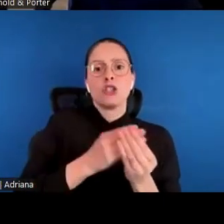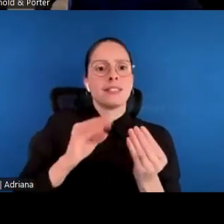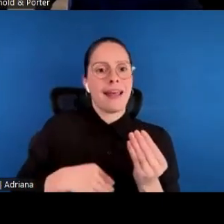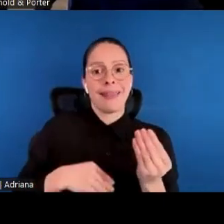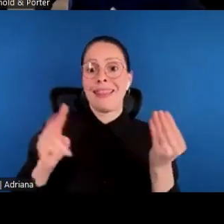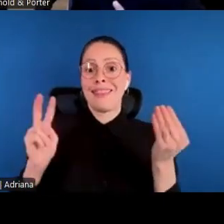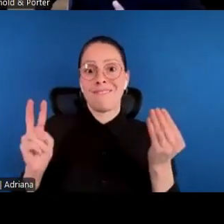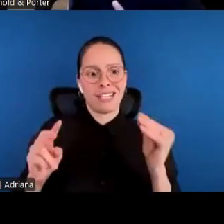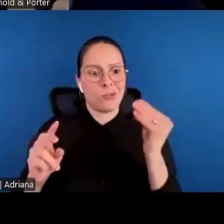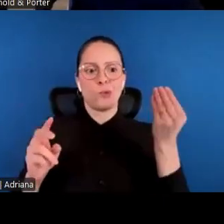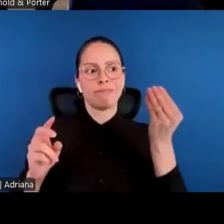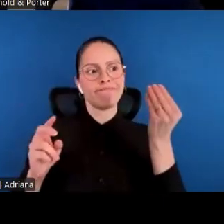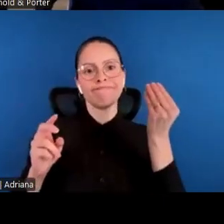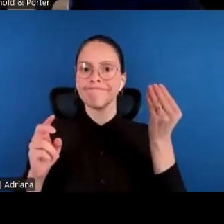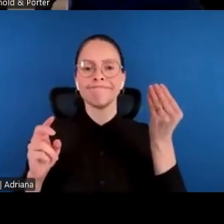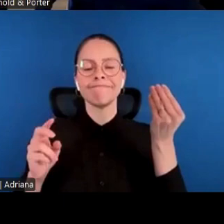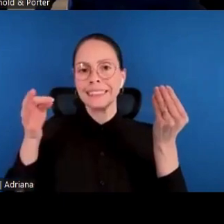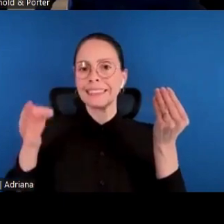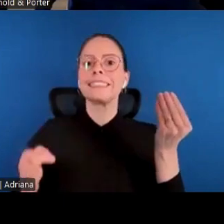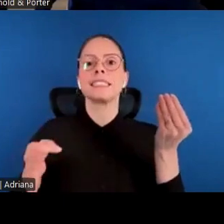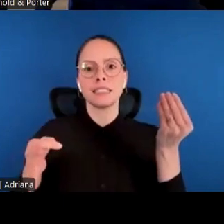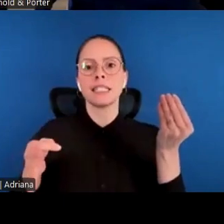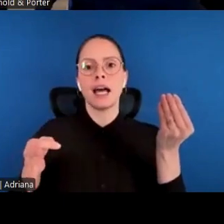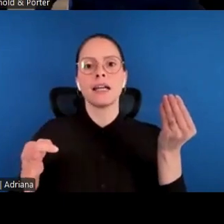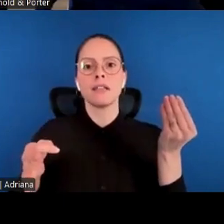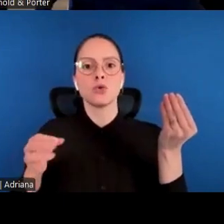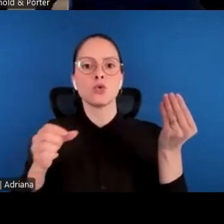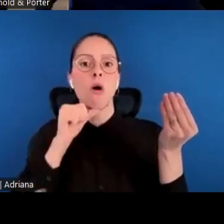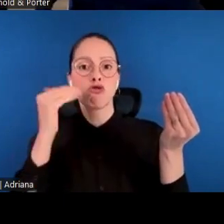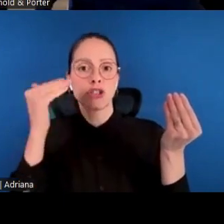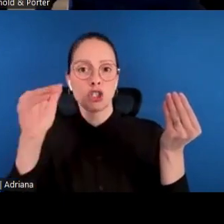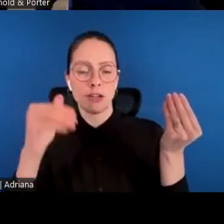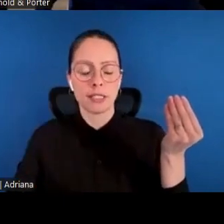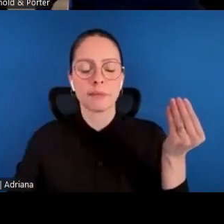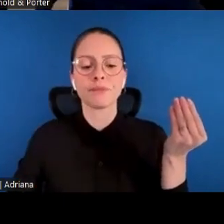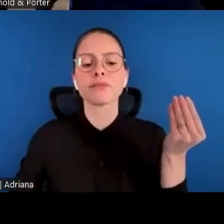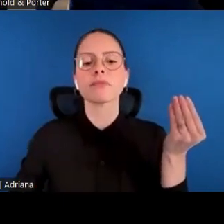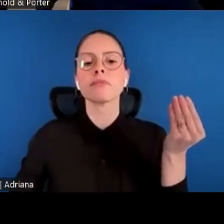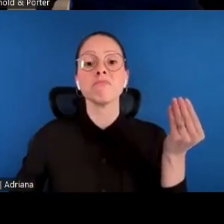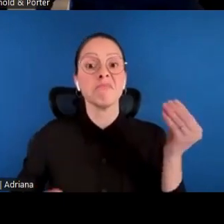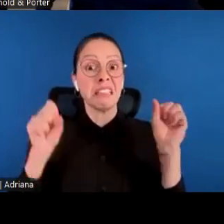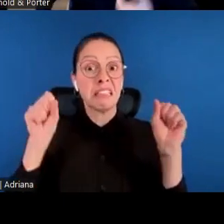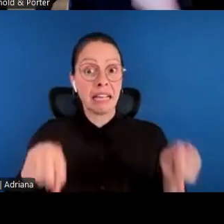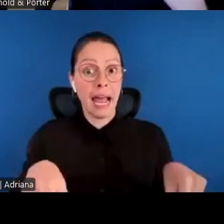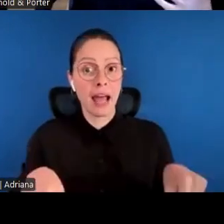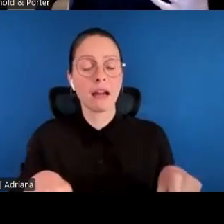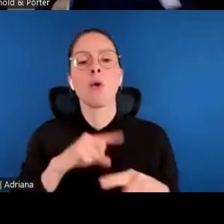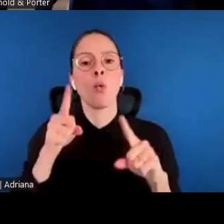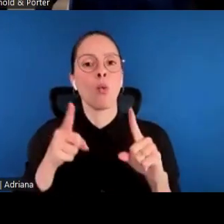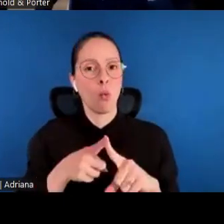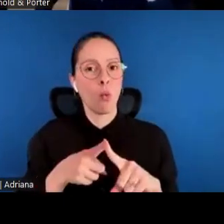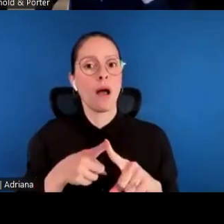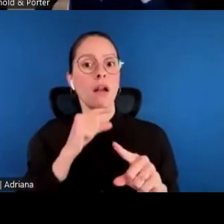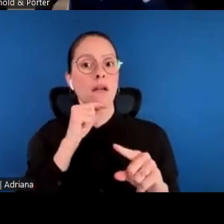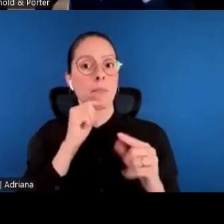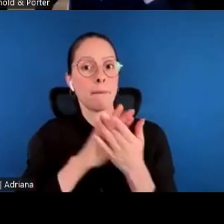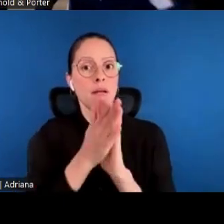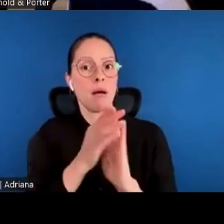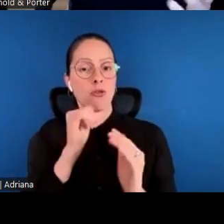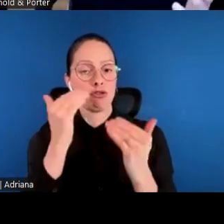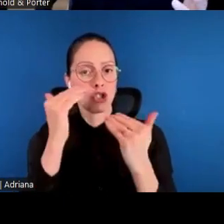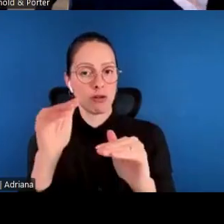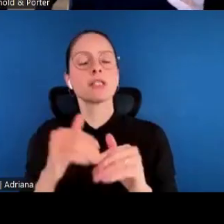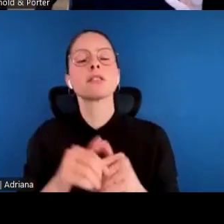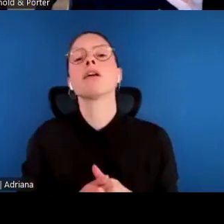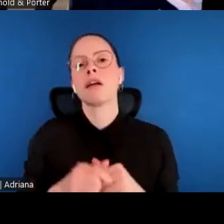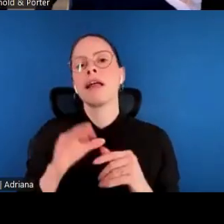extenuating circumstances, on whether or not to unrestrict. They can certainly do so, and when they do so, the case is then initiated and the